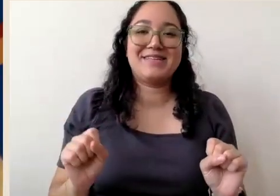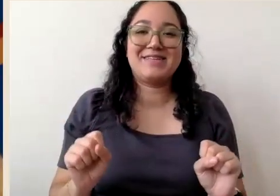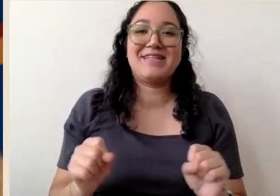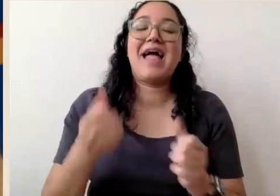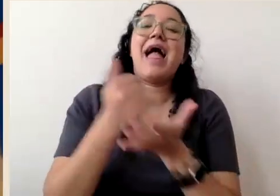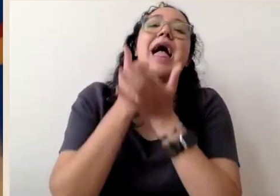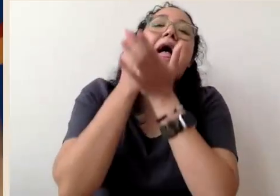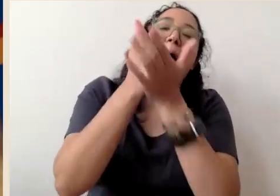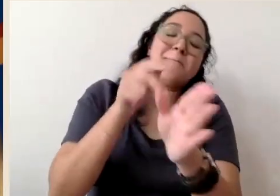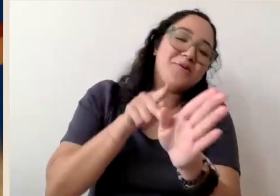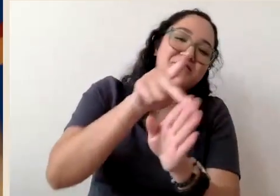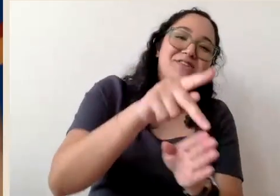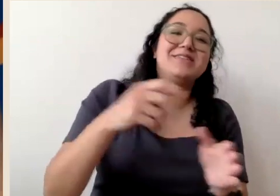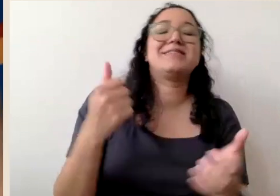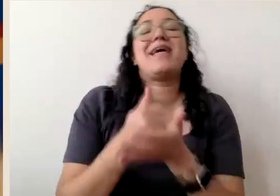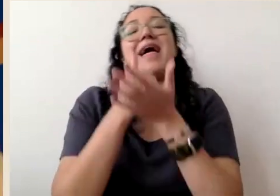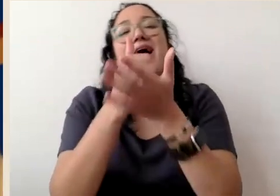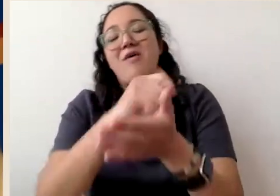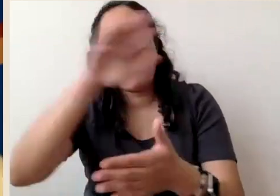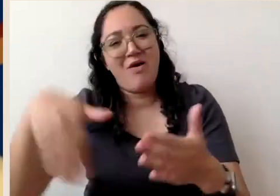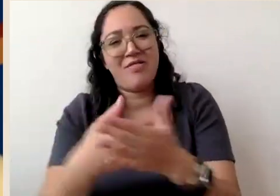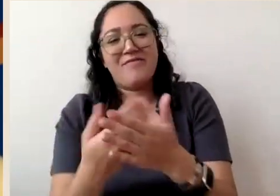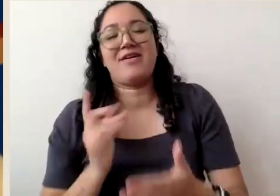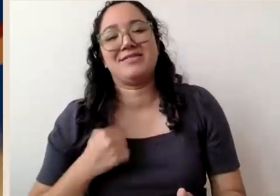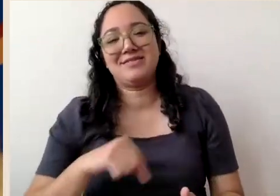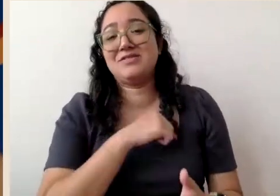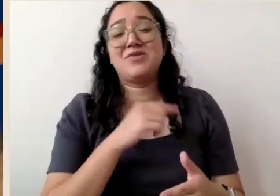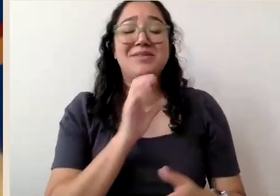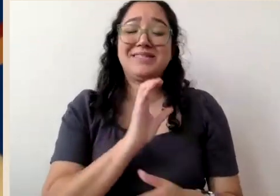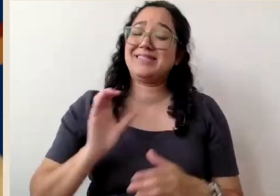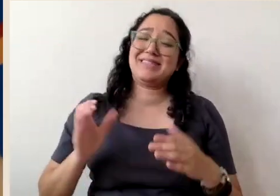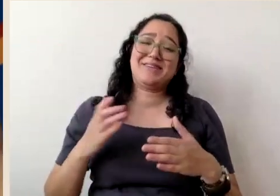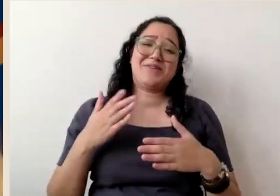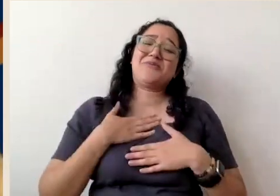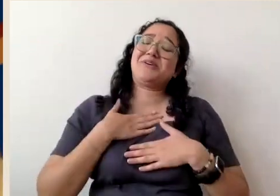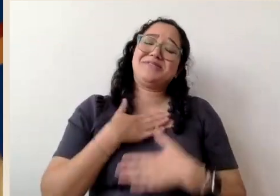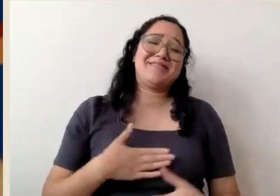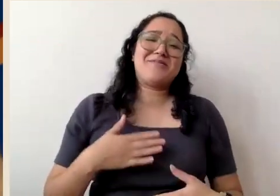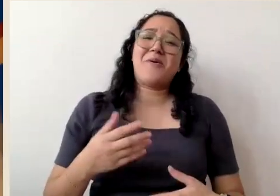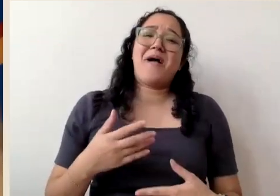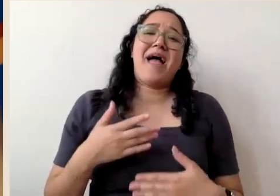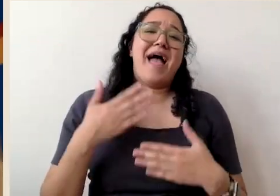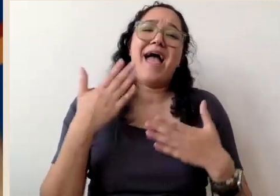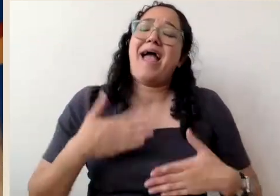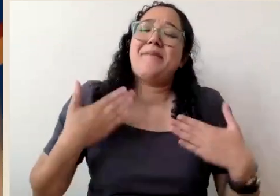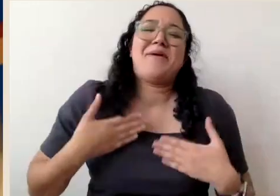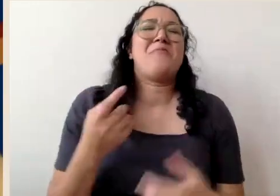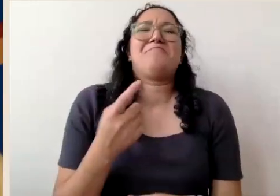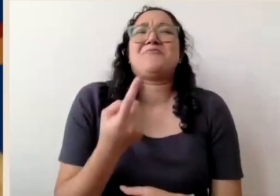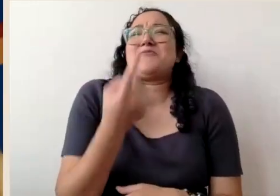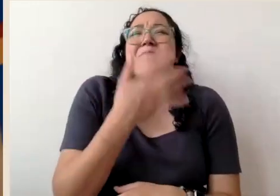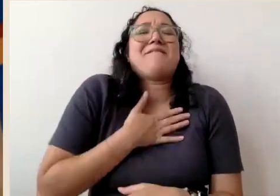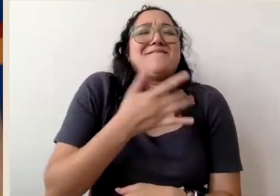to strengthen all of us. So to us here at CCC, it's a pleasure to be here. This is one of my